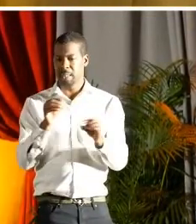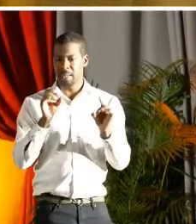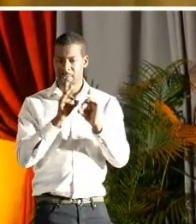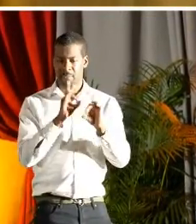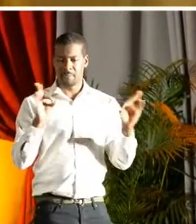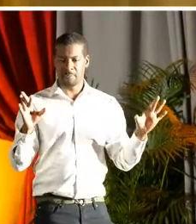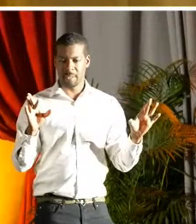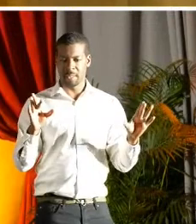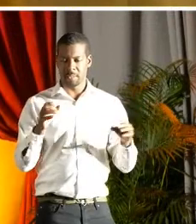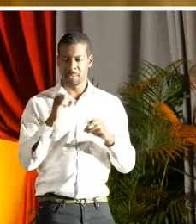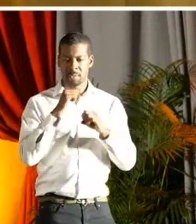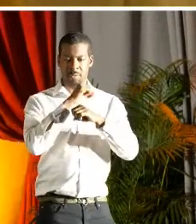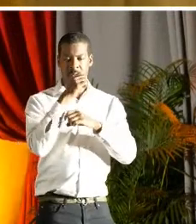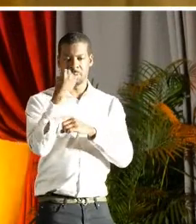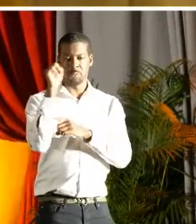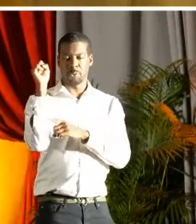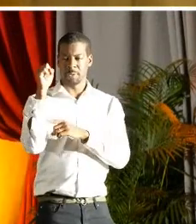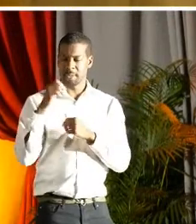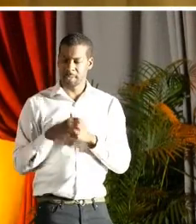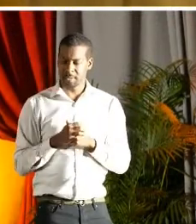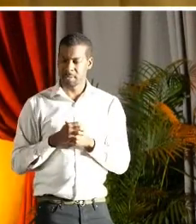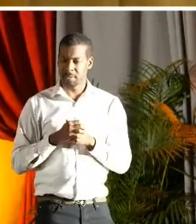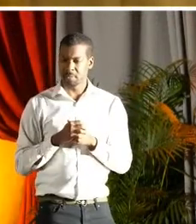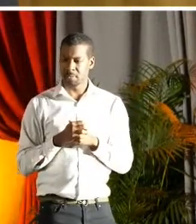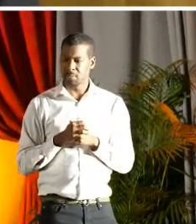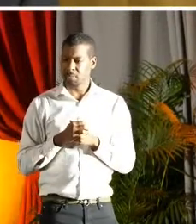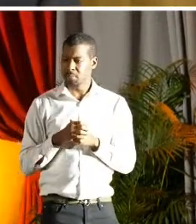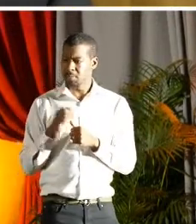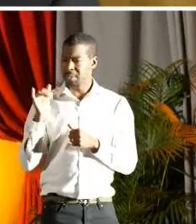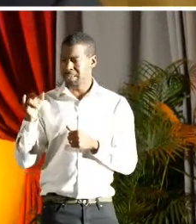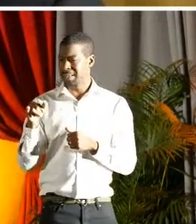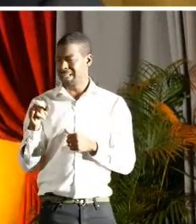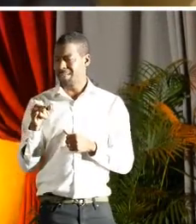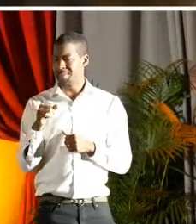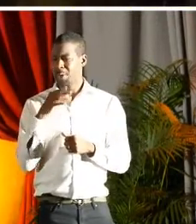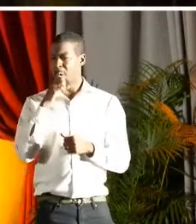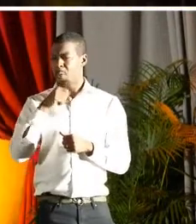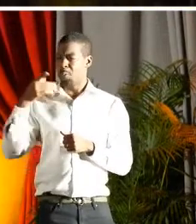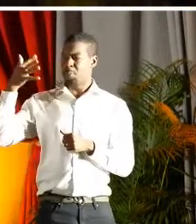nonviolent protests, are those hopelessly old school?